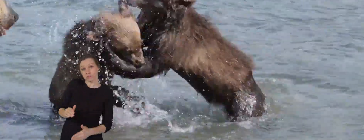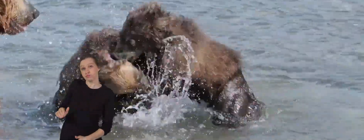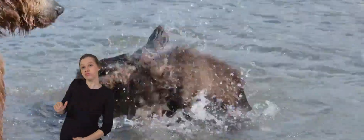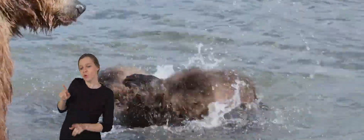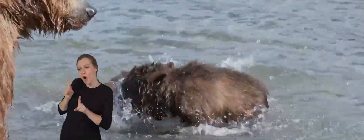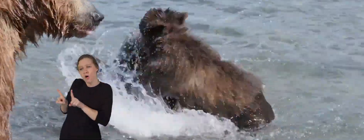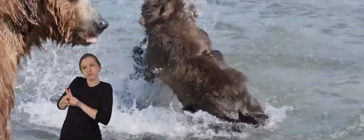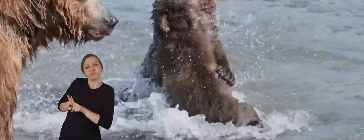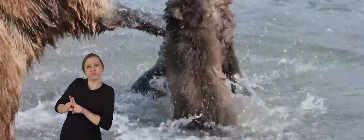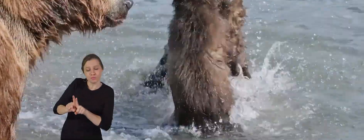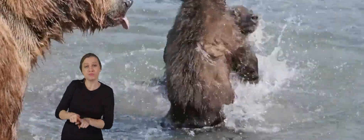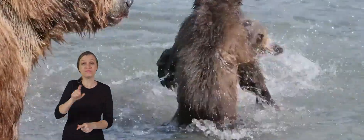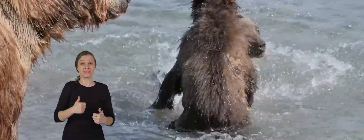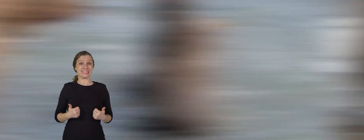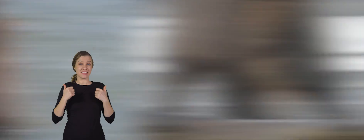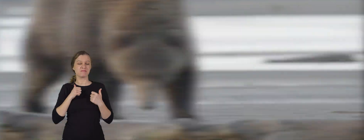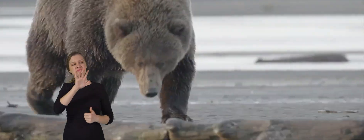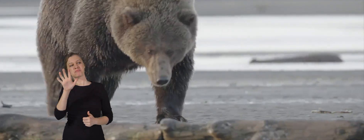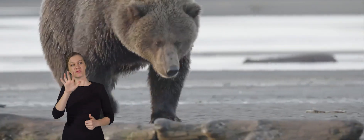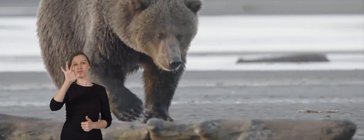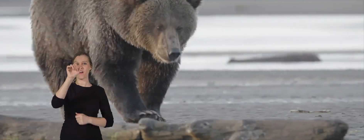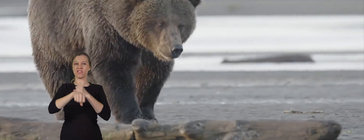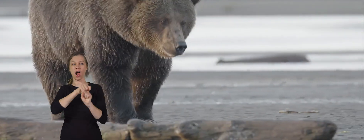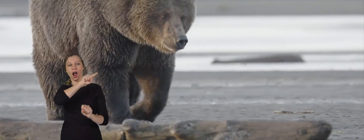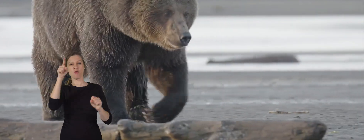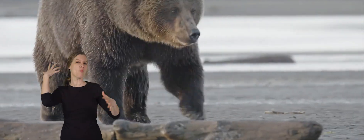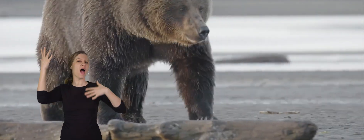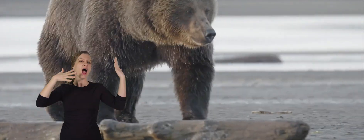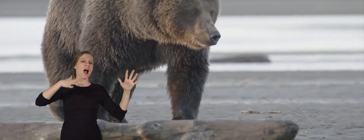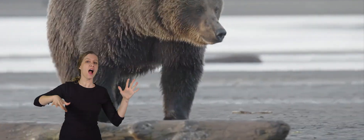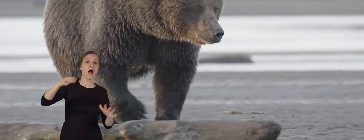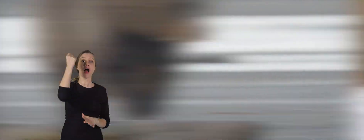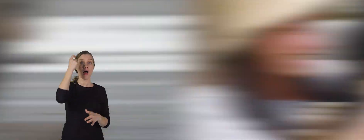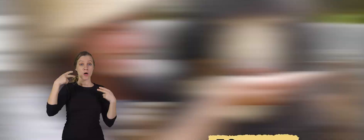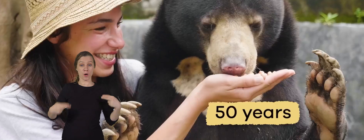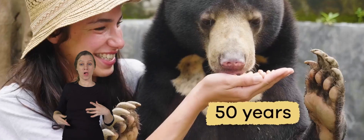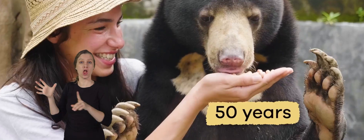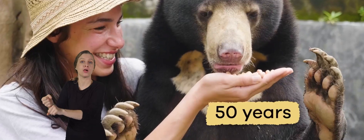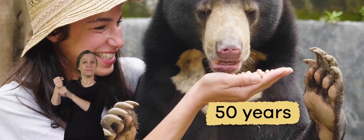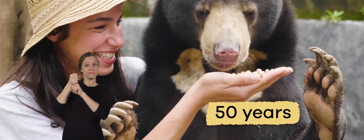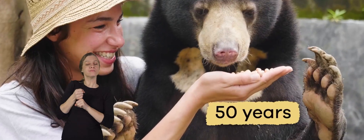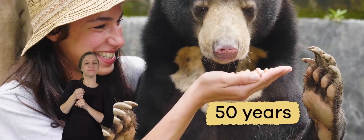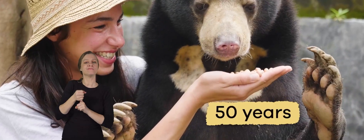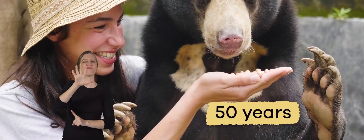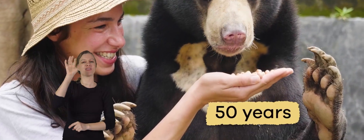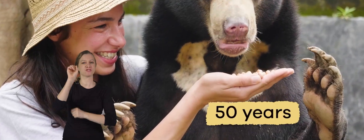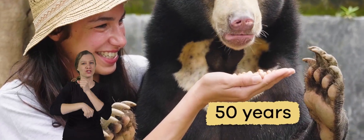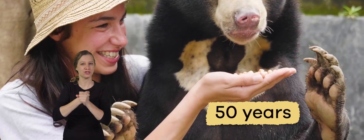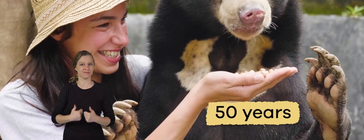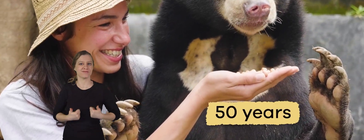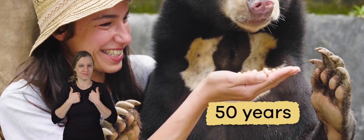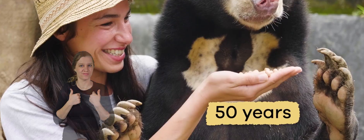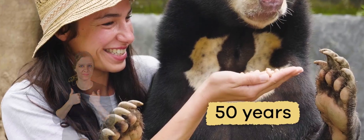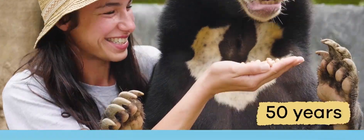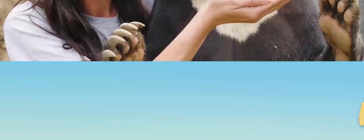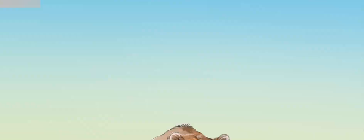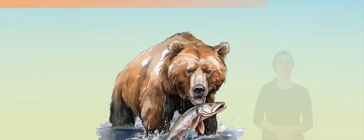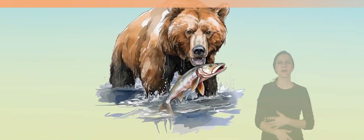cub. And they usually live around 25 years in the wild, but up to 50 in captivity.